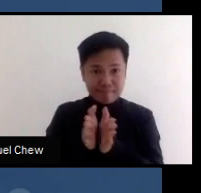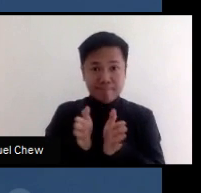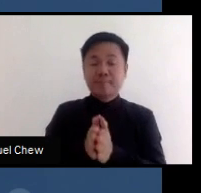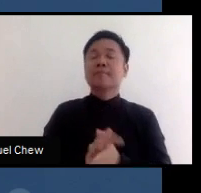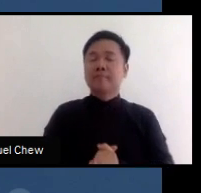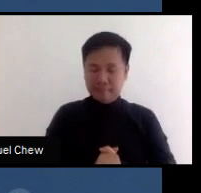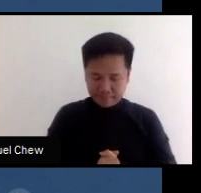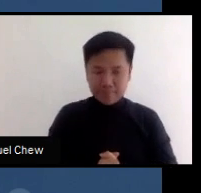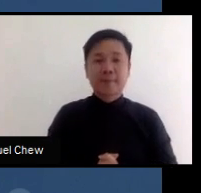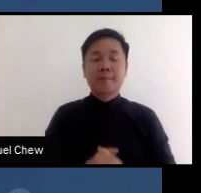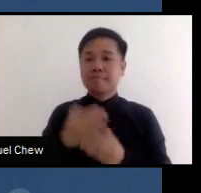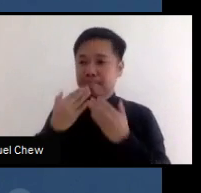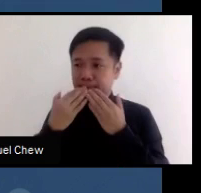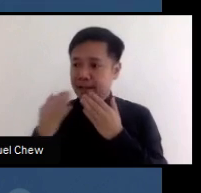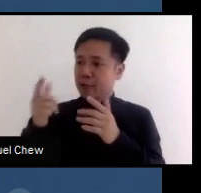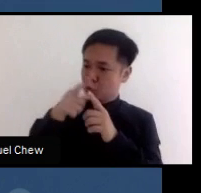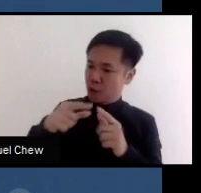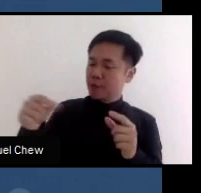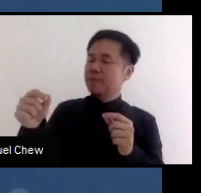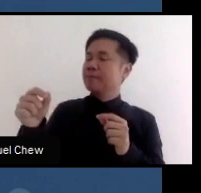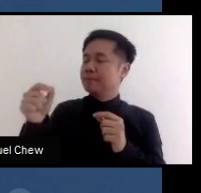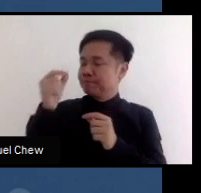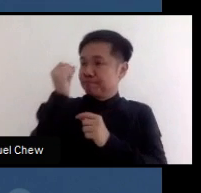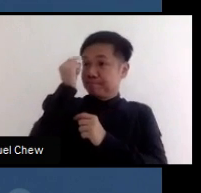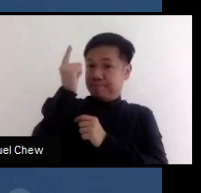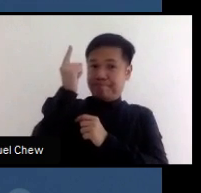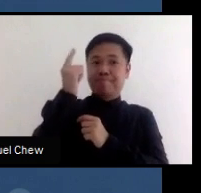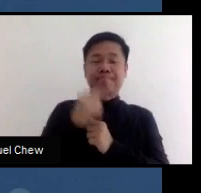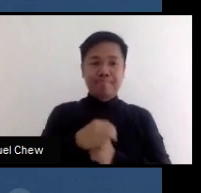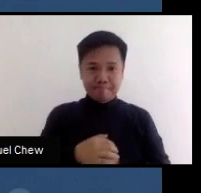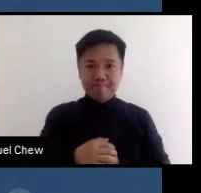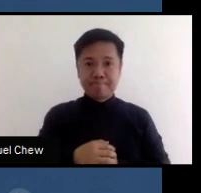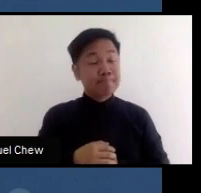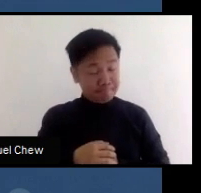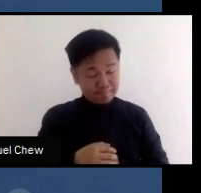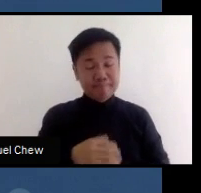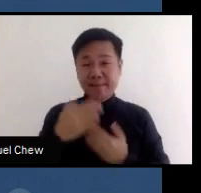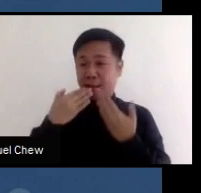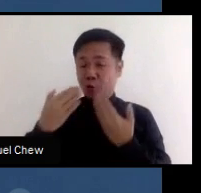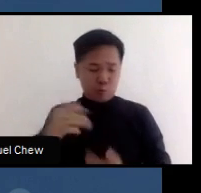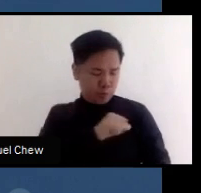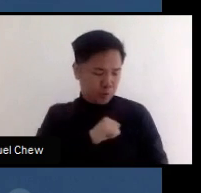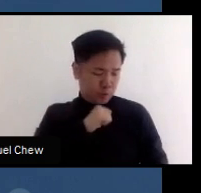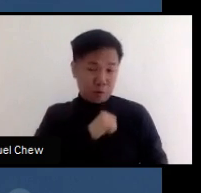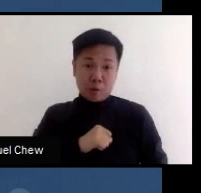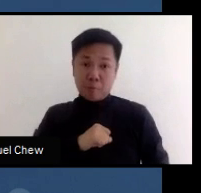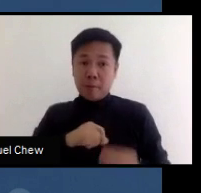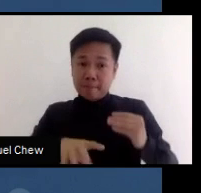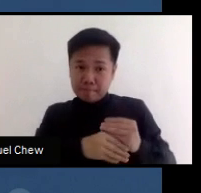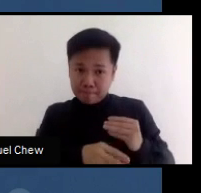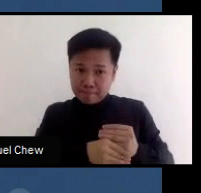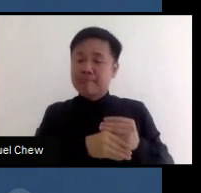you, Japan, for that understanding. Yes, these extra commitments are welcome, and since this